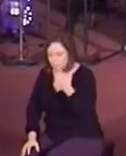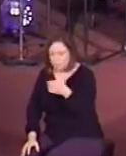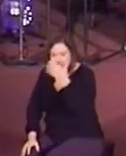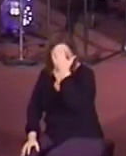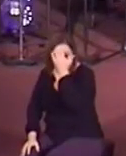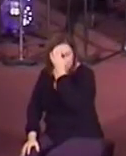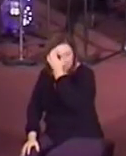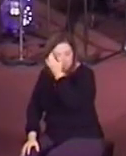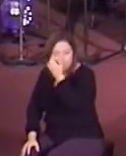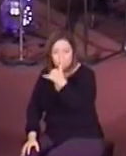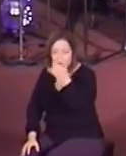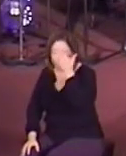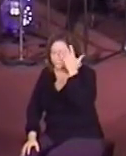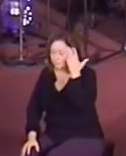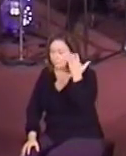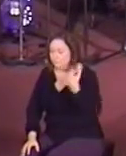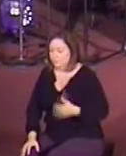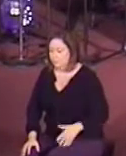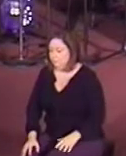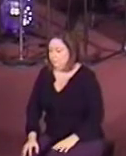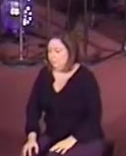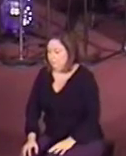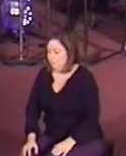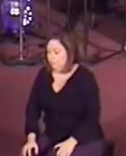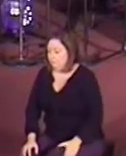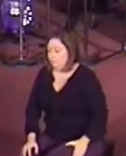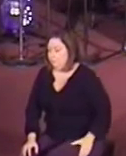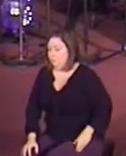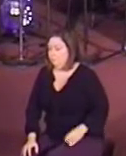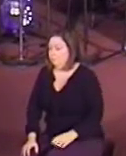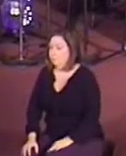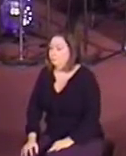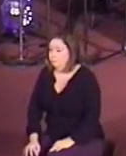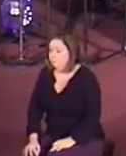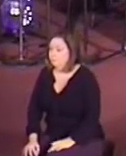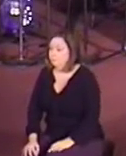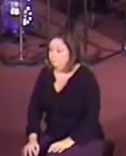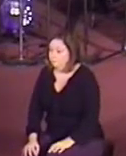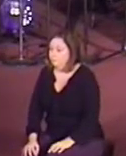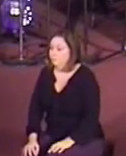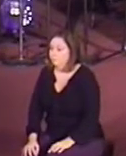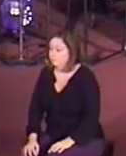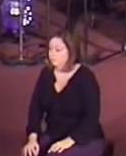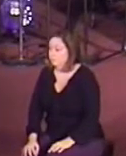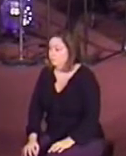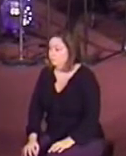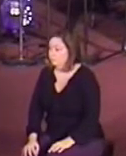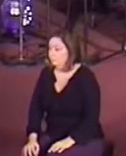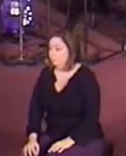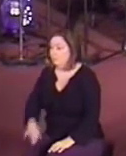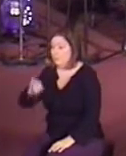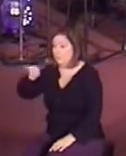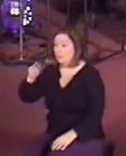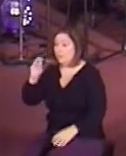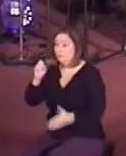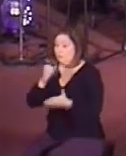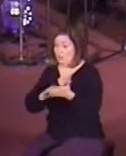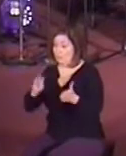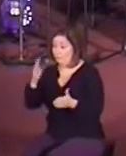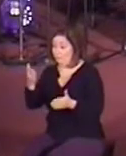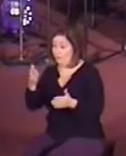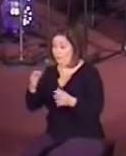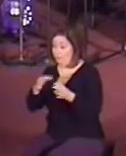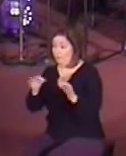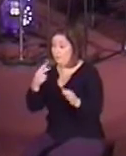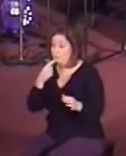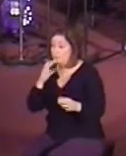other vice. It is the complete anti-God state of mind. That's why James chapter 4, verse 6 says, God opposes the